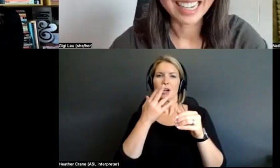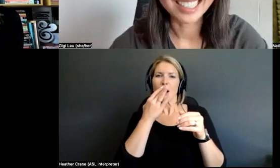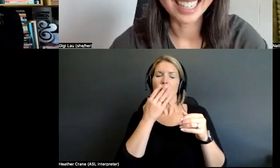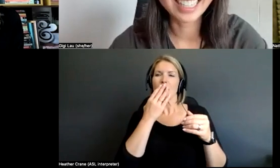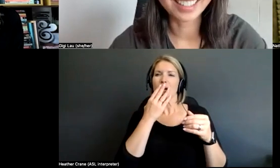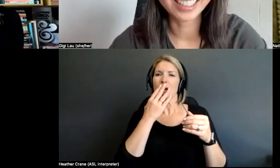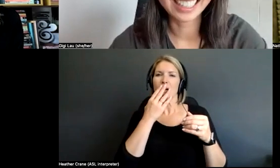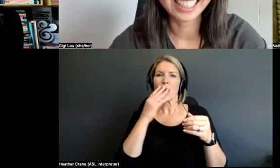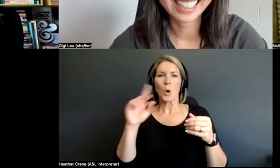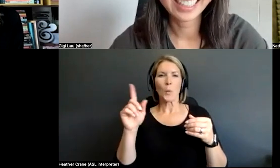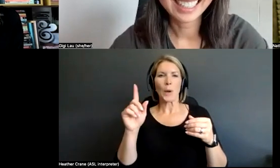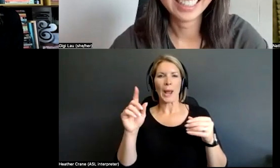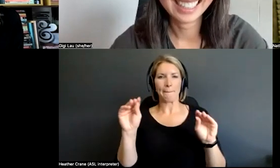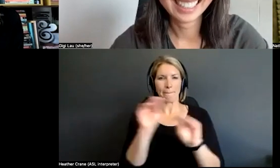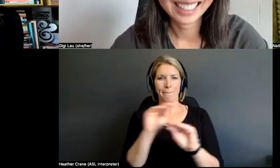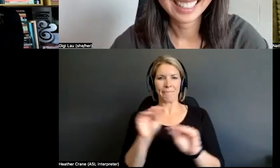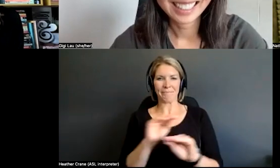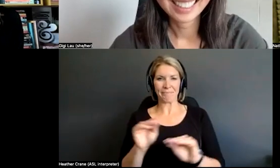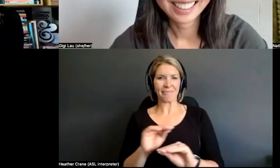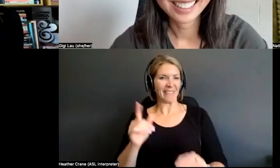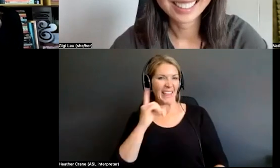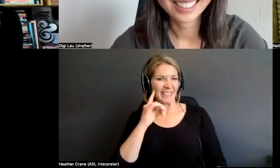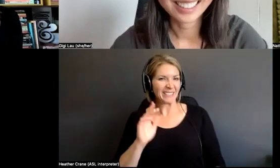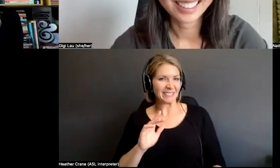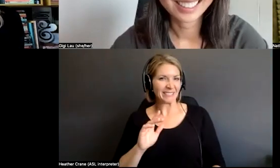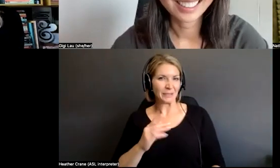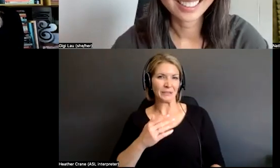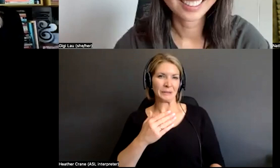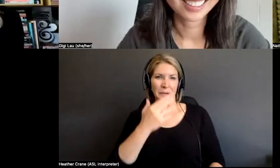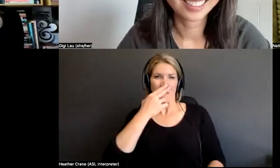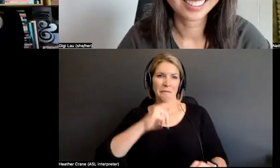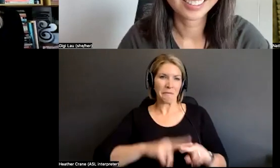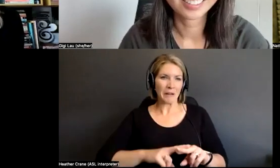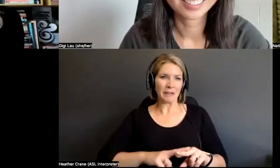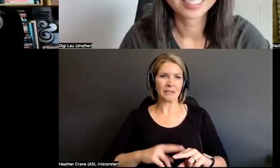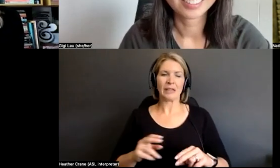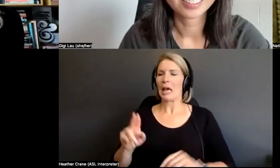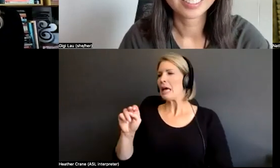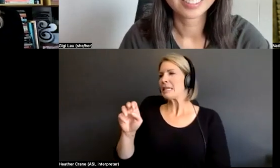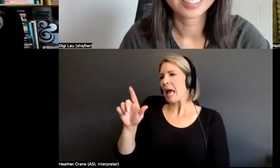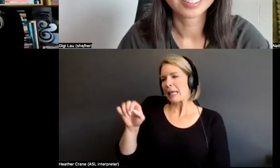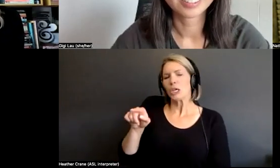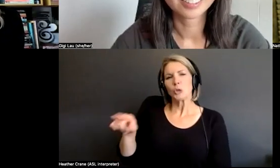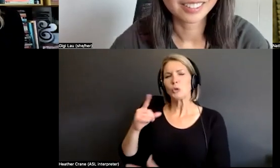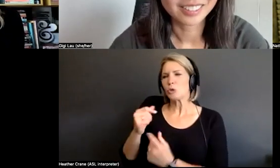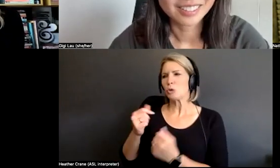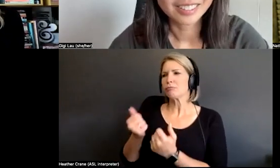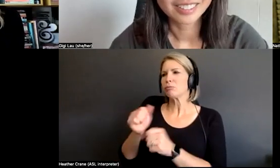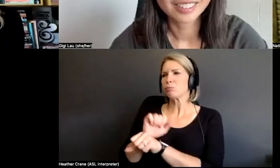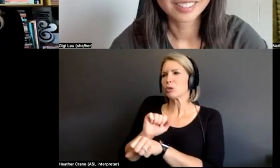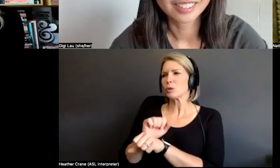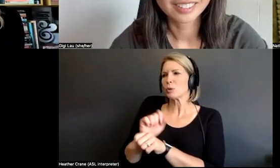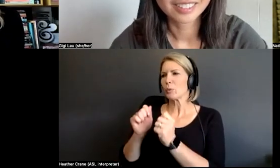It's a great exercise, definitely. Natalie, you've done a lot of work with typography, and you seem to be a fan of covers